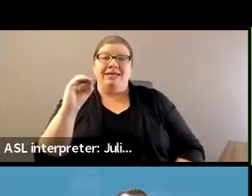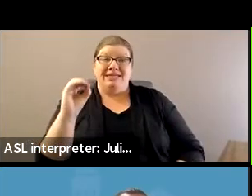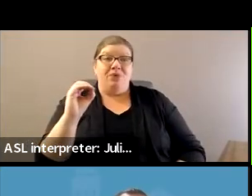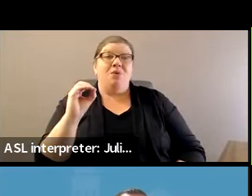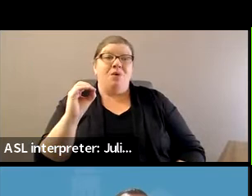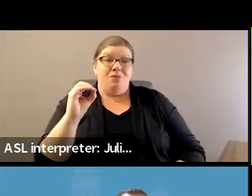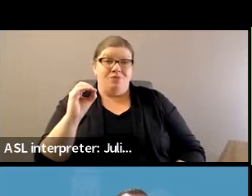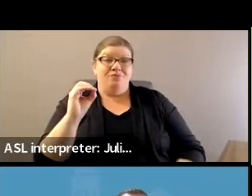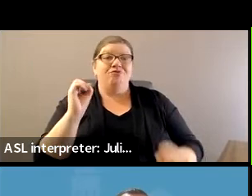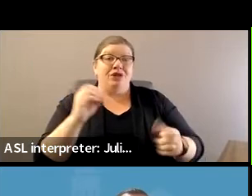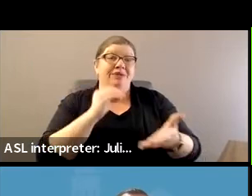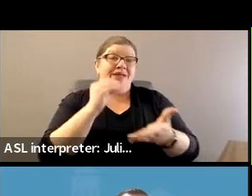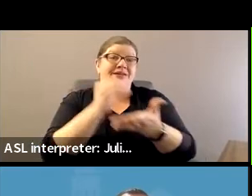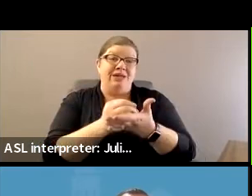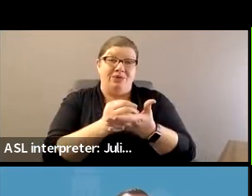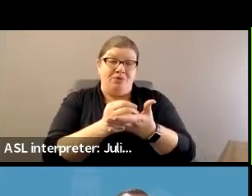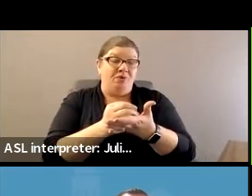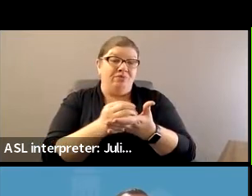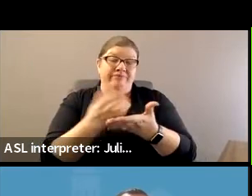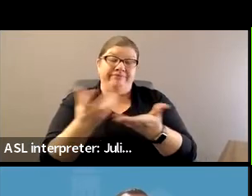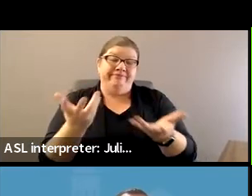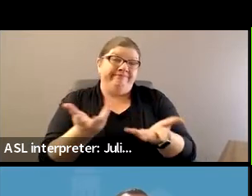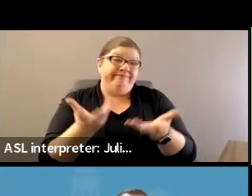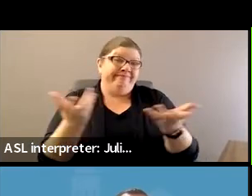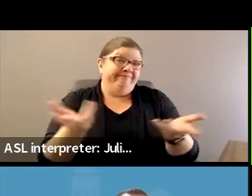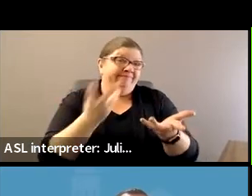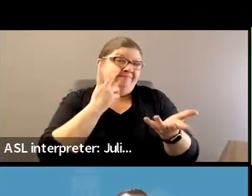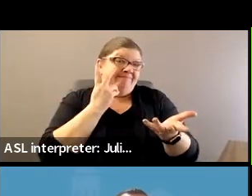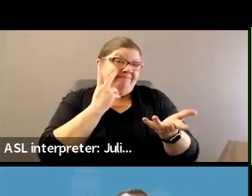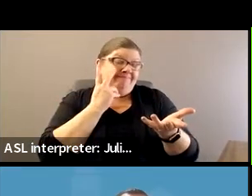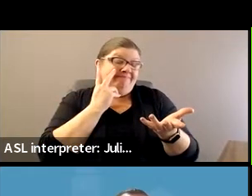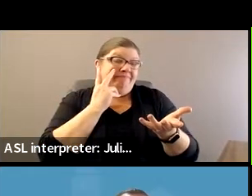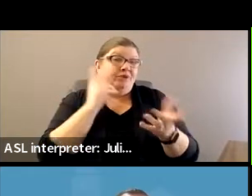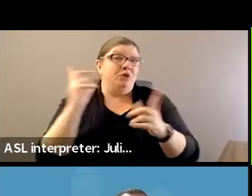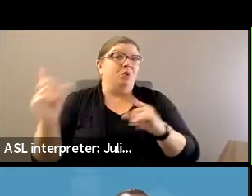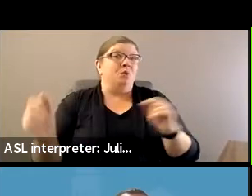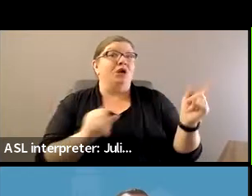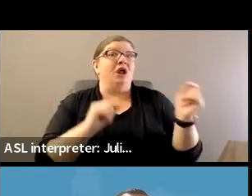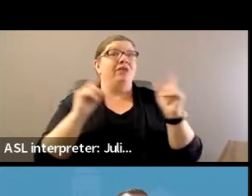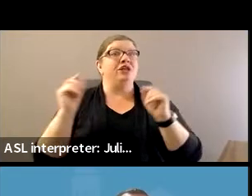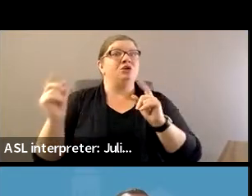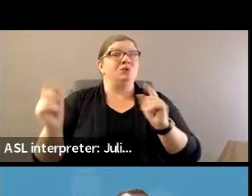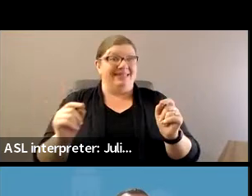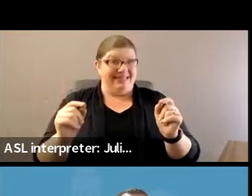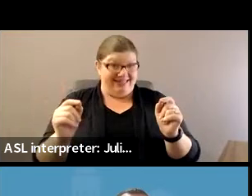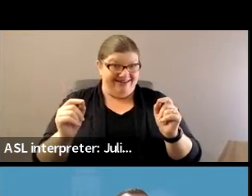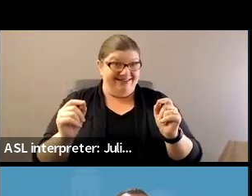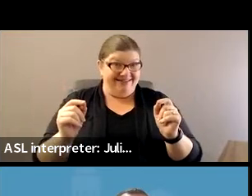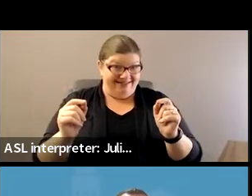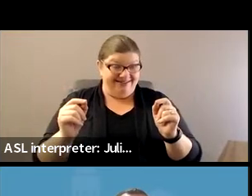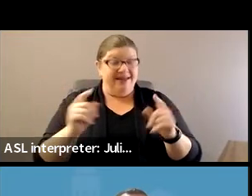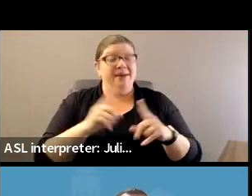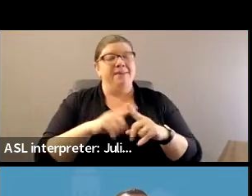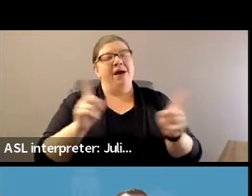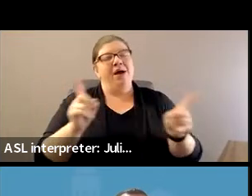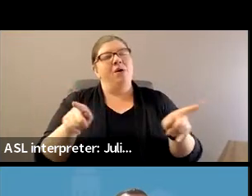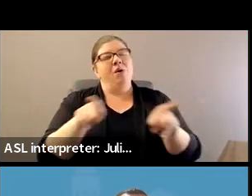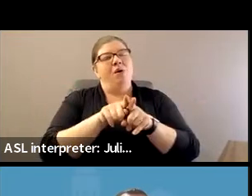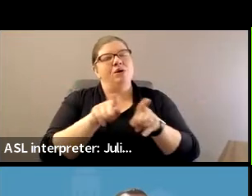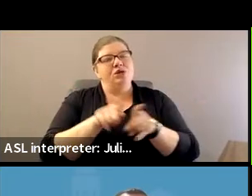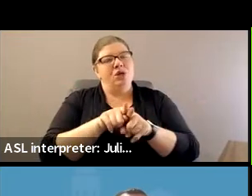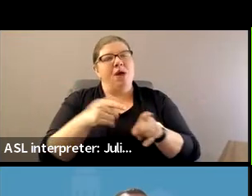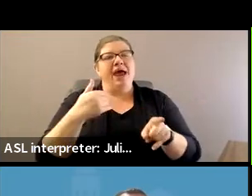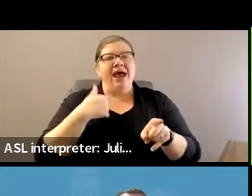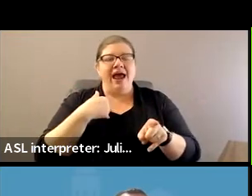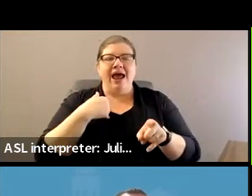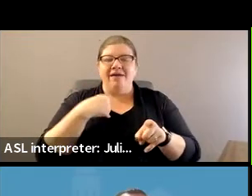zero. That's what the word on the street is. but I also have this very,